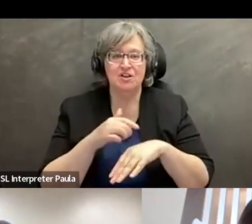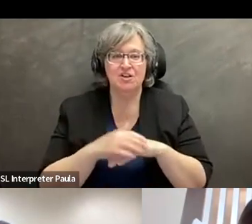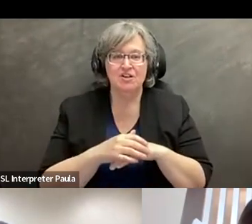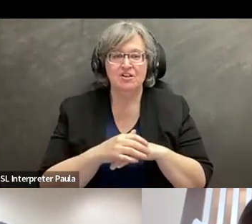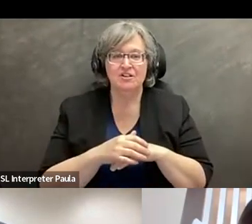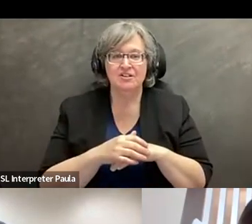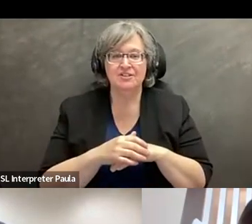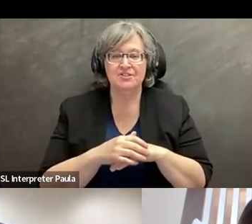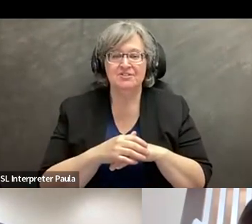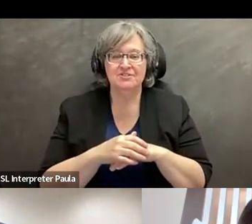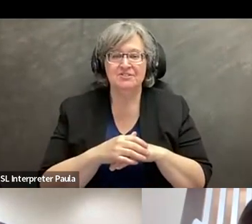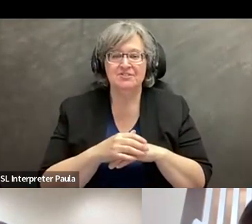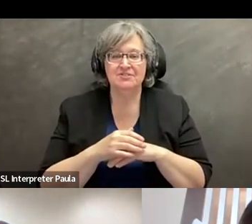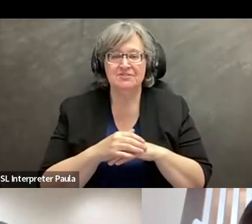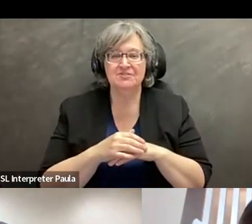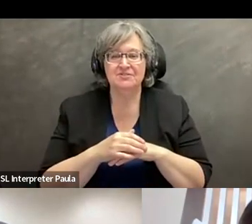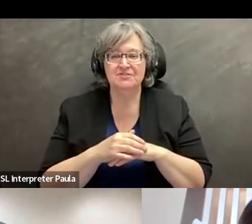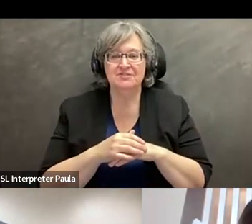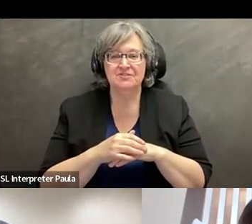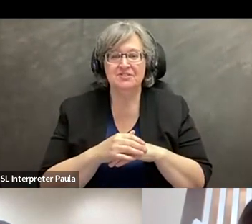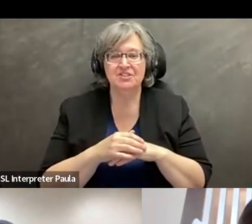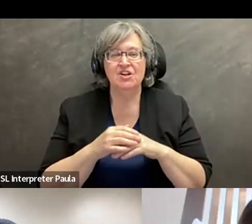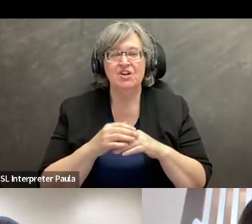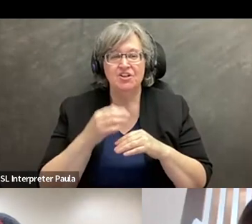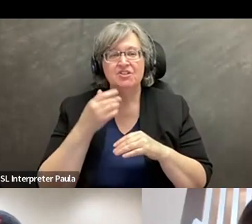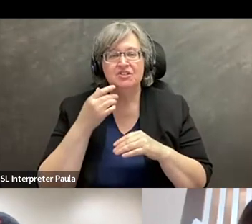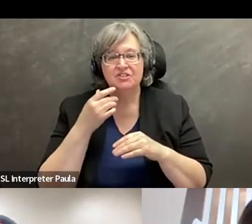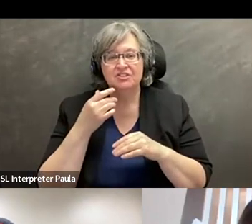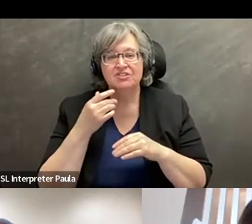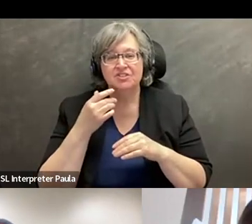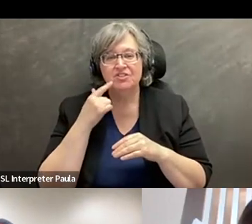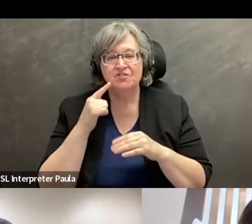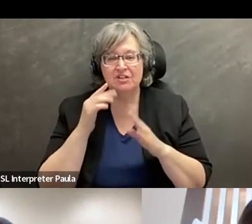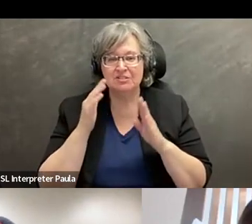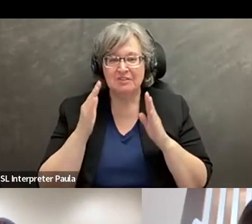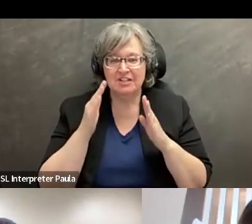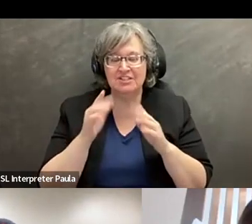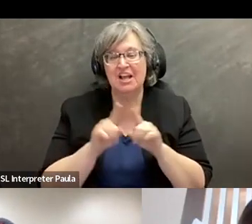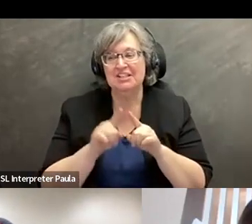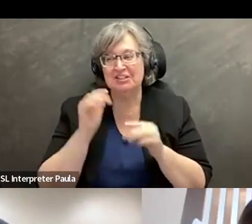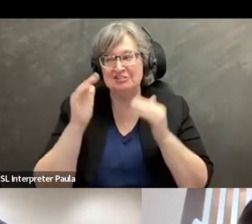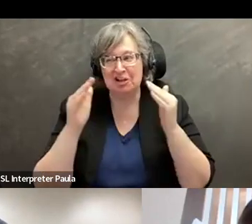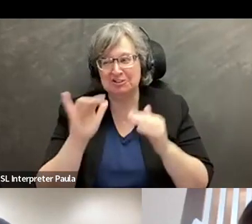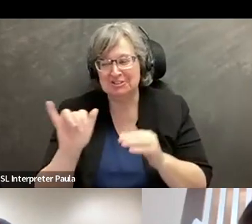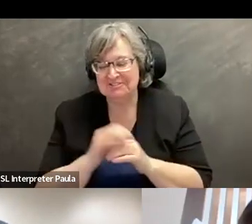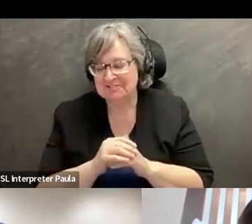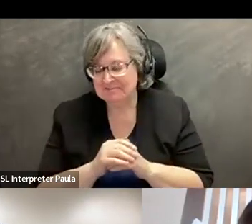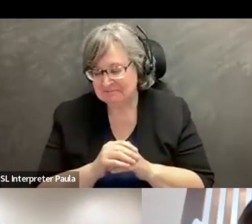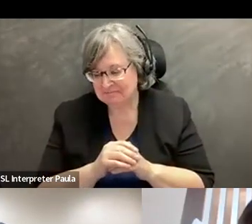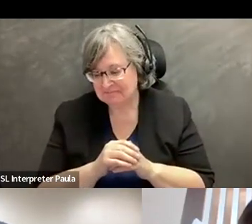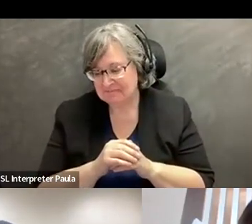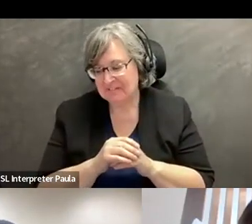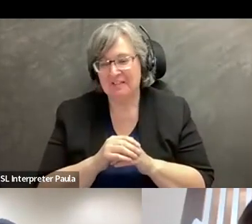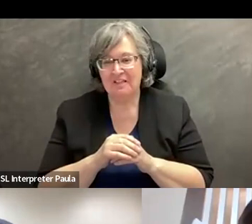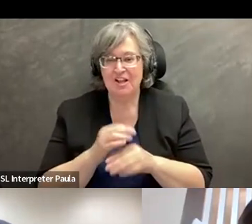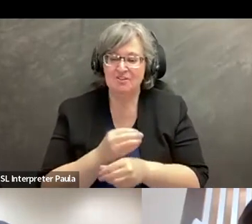time thing. And that's particularly in holding our attention spans, right, as adults, and being virtual